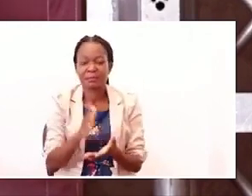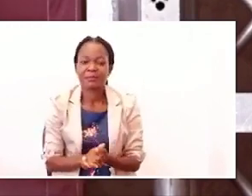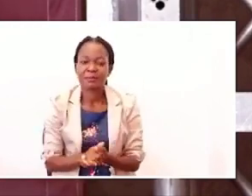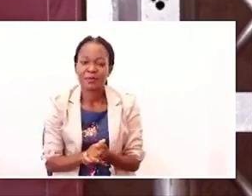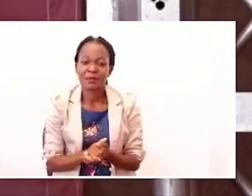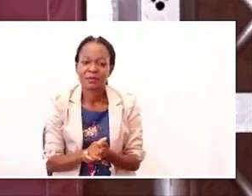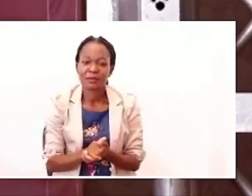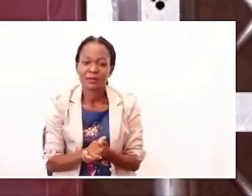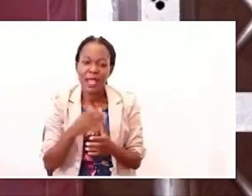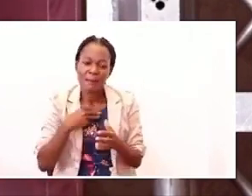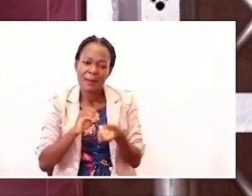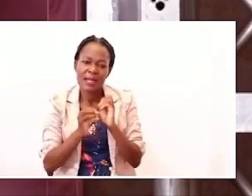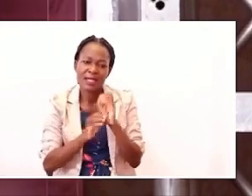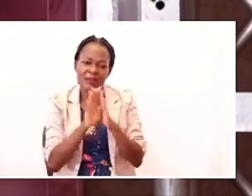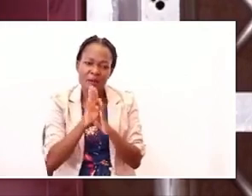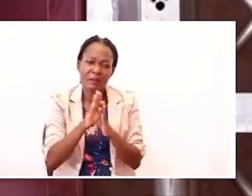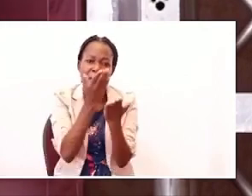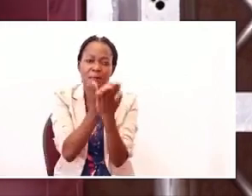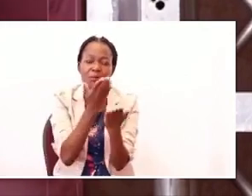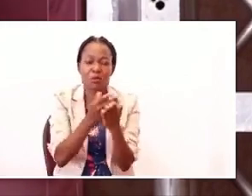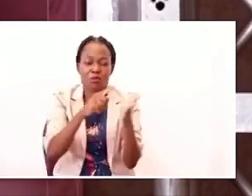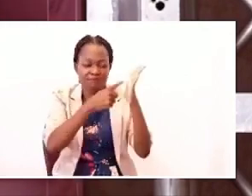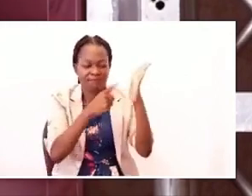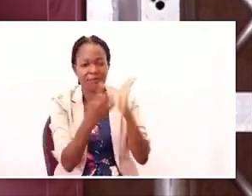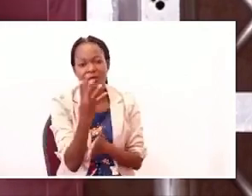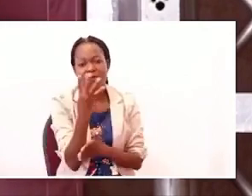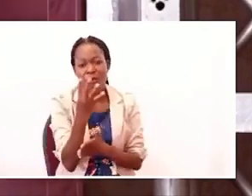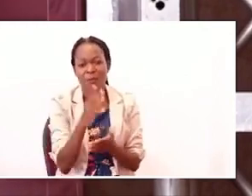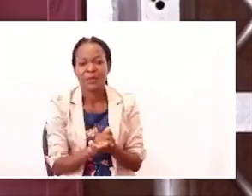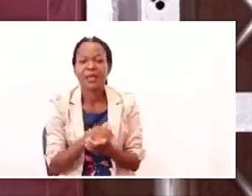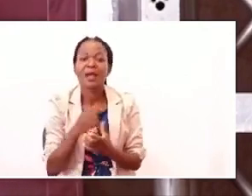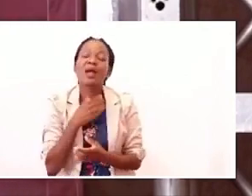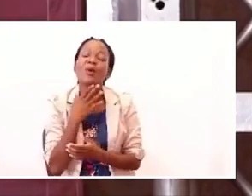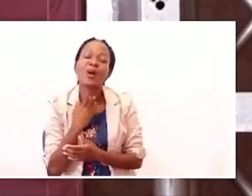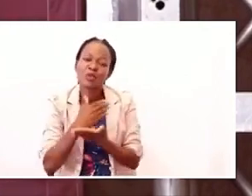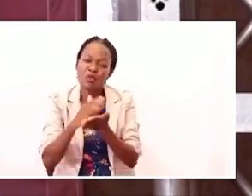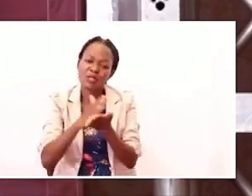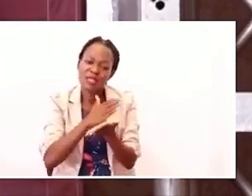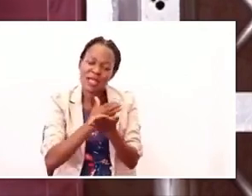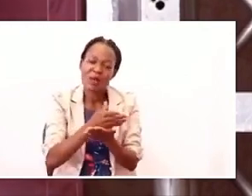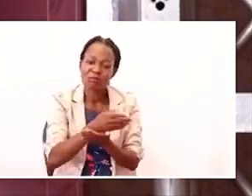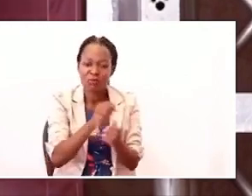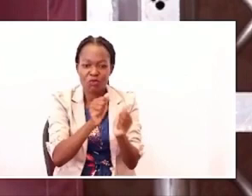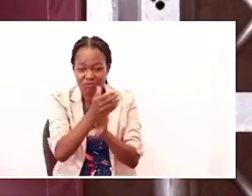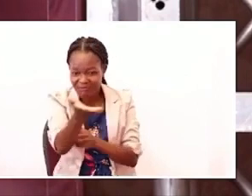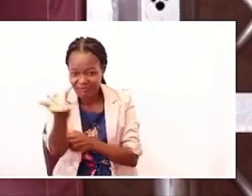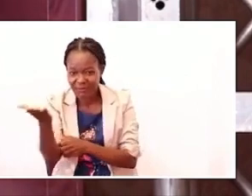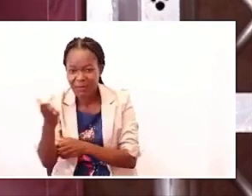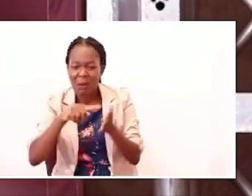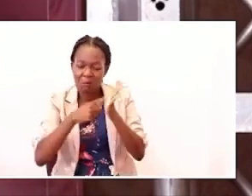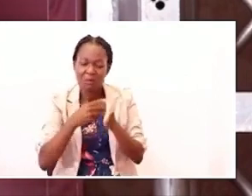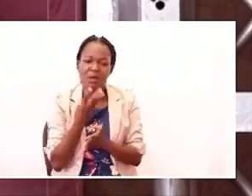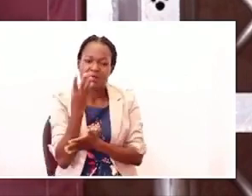have developed 4 propositions. And I would like to share with you 4 propositions that are the